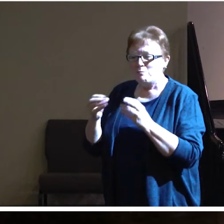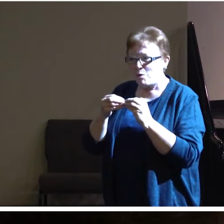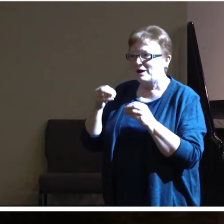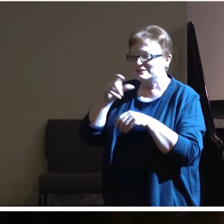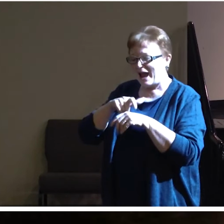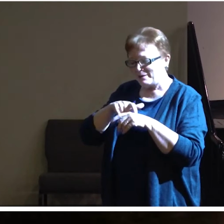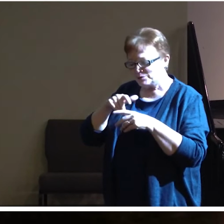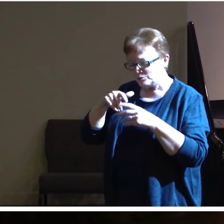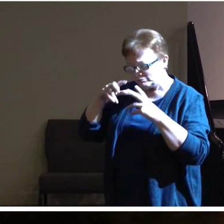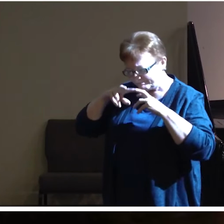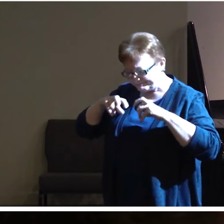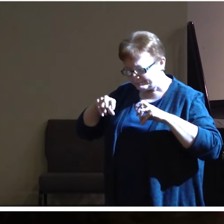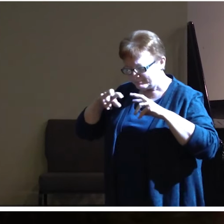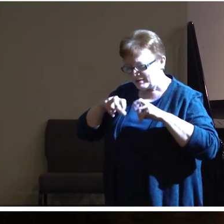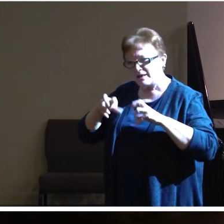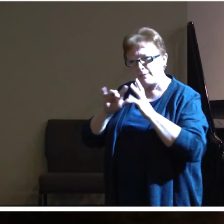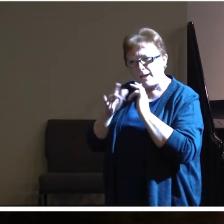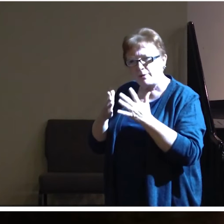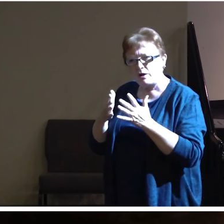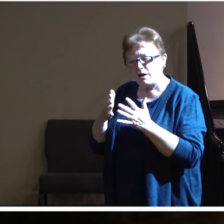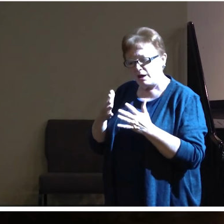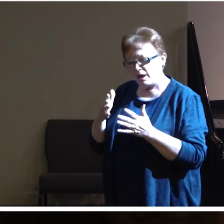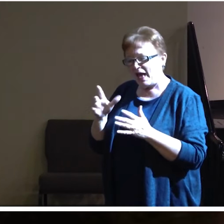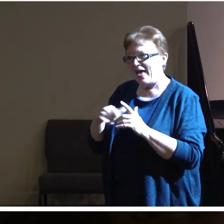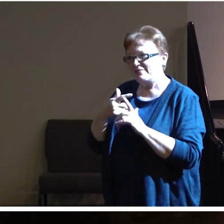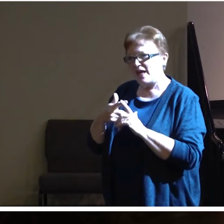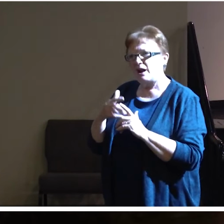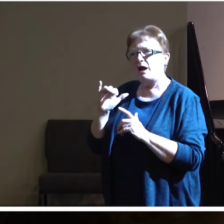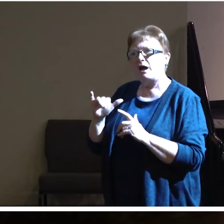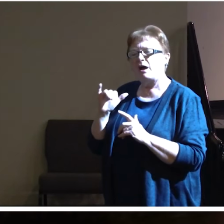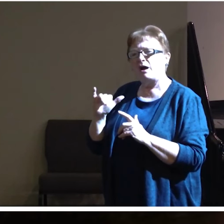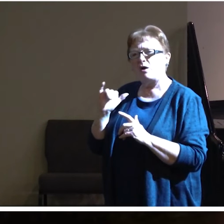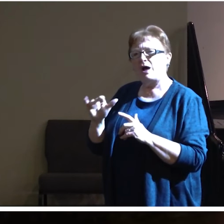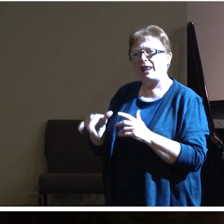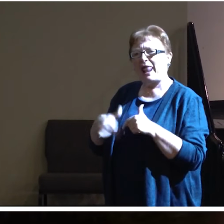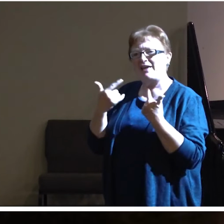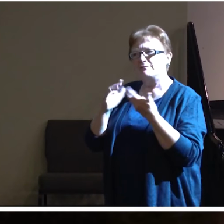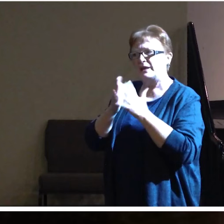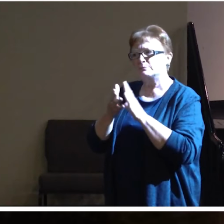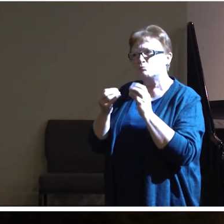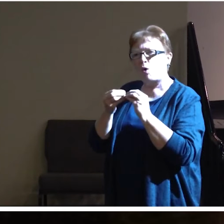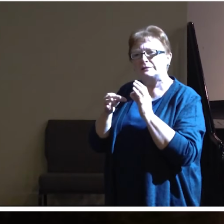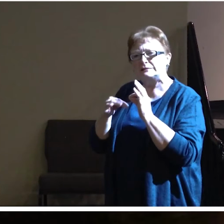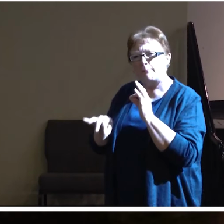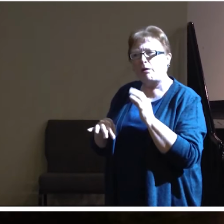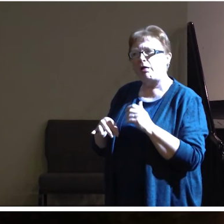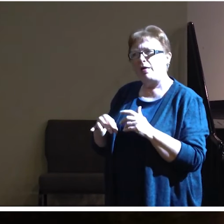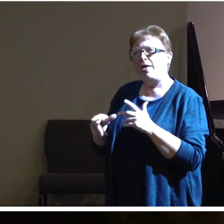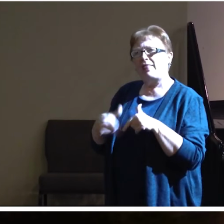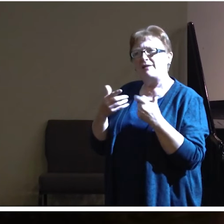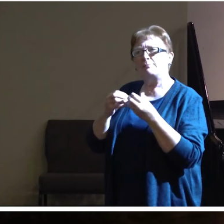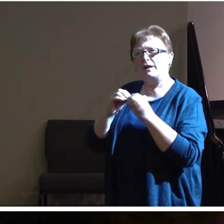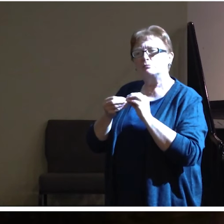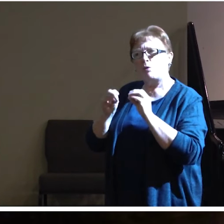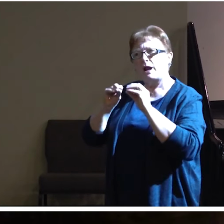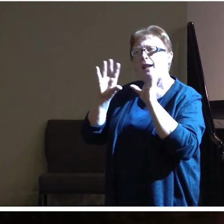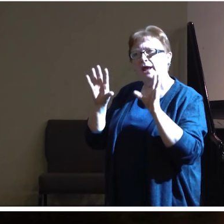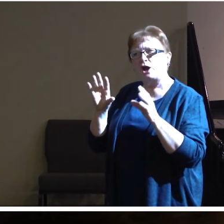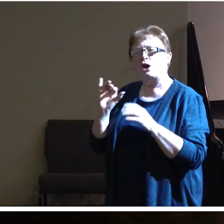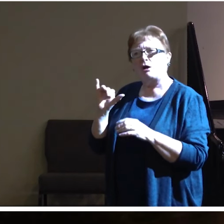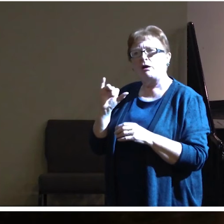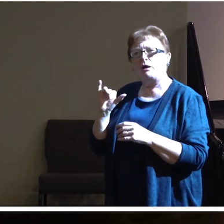time to digest scripture, life becomes far less confusing. It becomes much more simple. You have clarity on things. You know who you are.